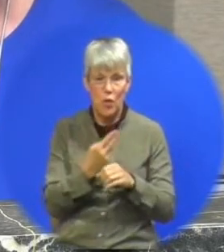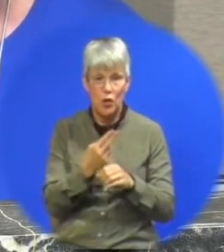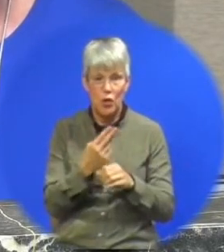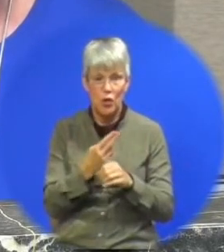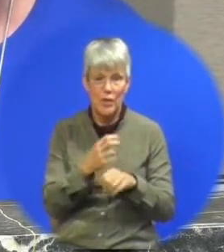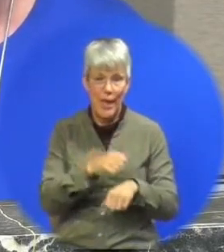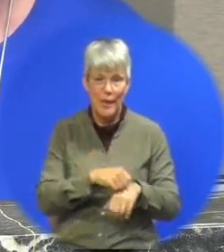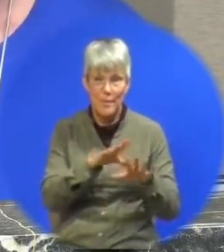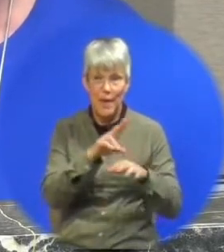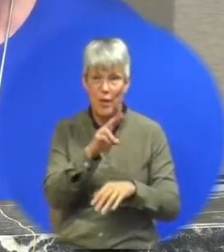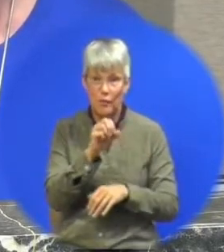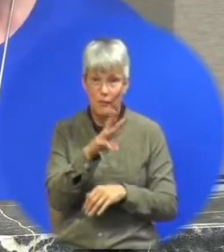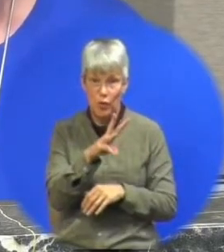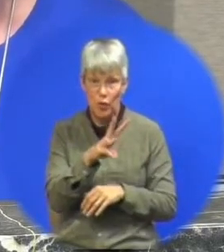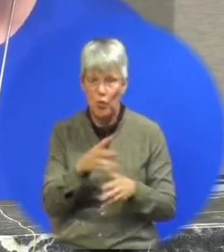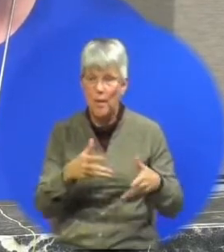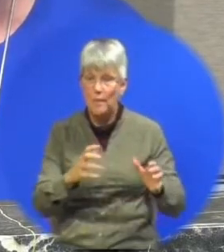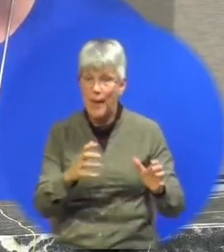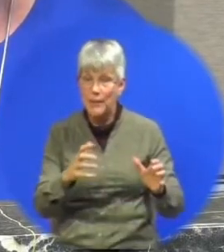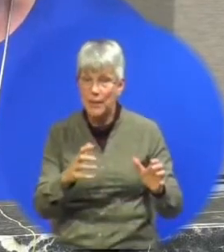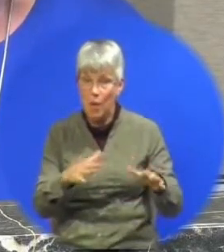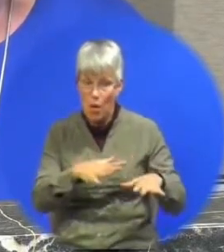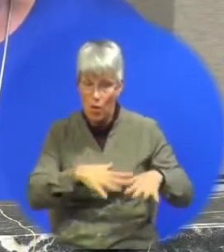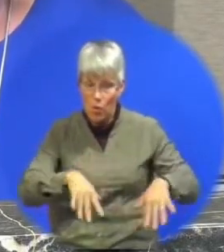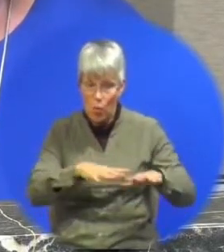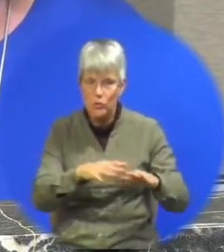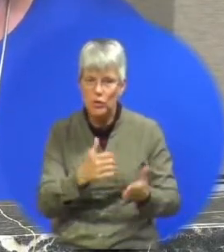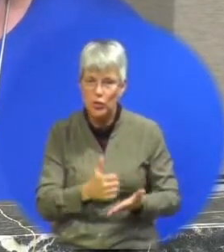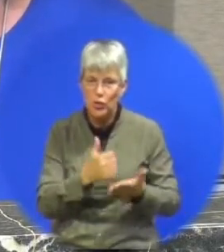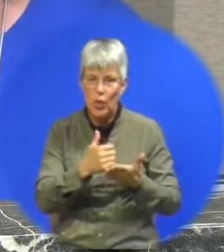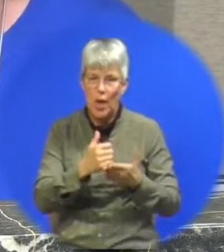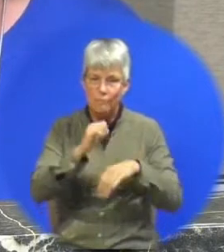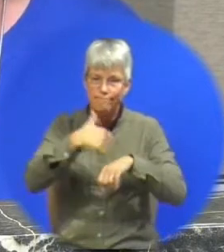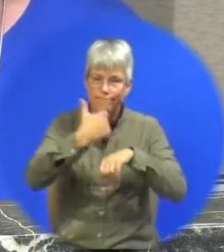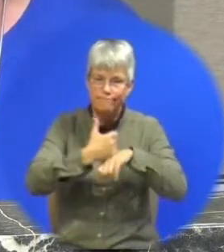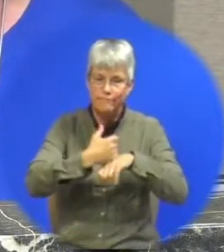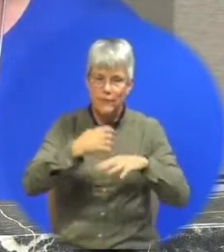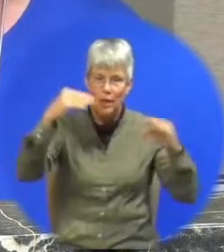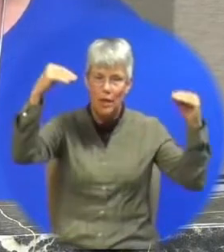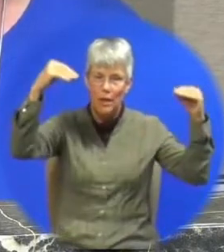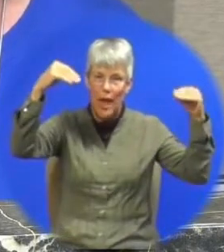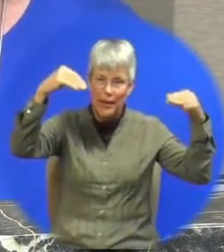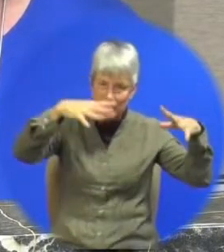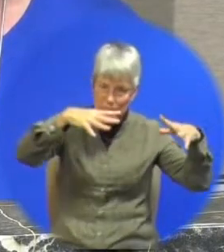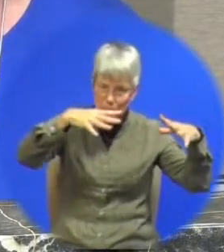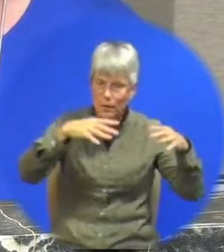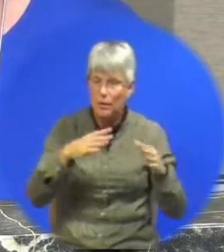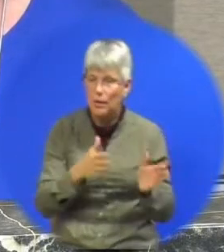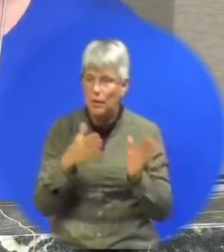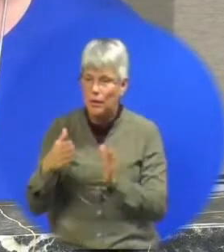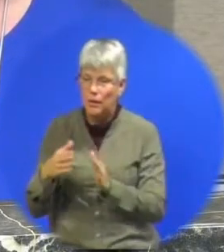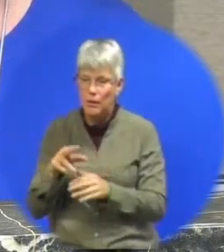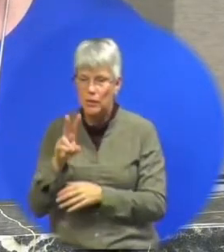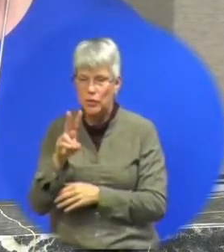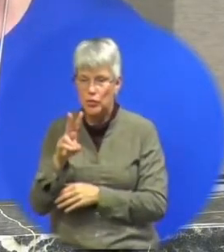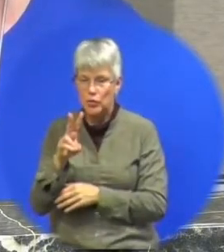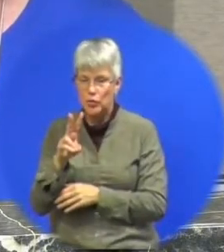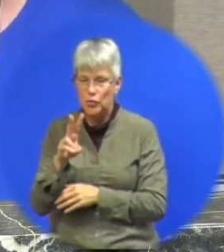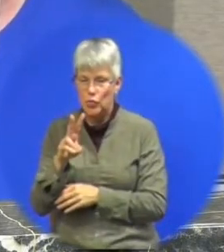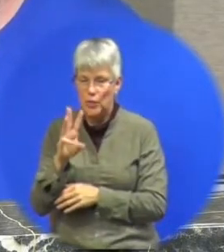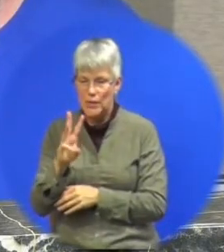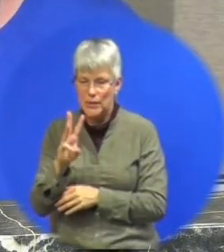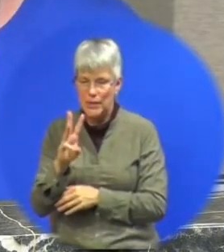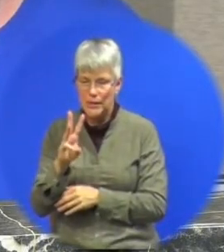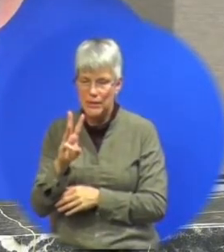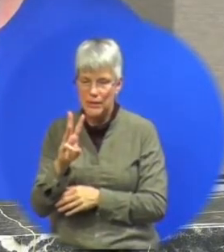basketball courts toward helping to put lights on those courts, and $26,500 for the Courthouse Square